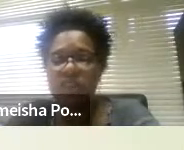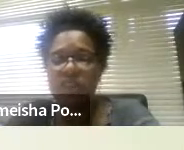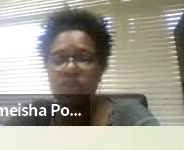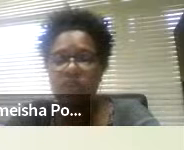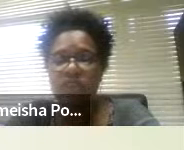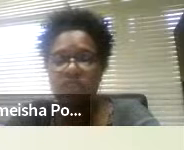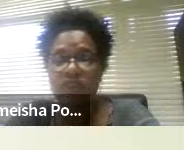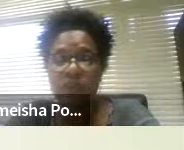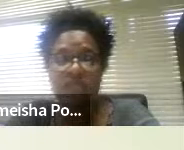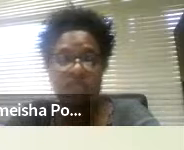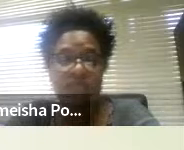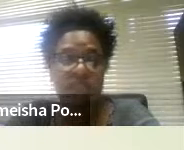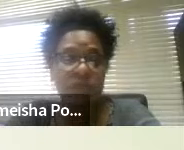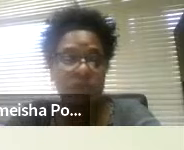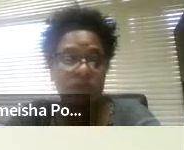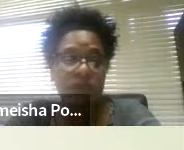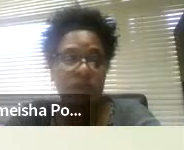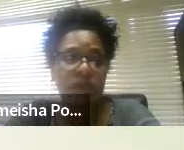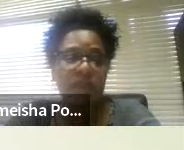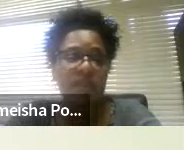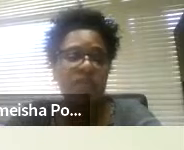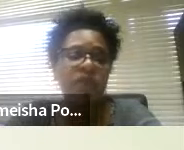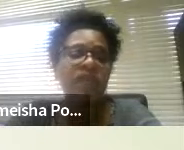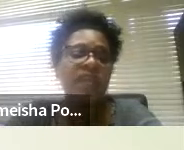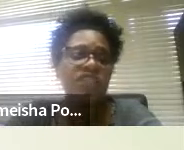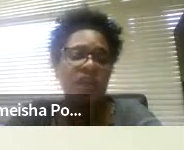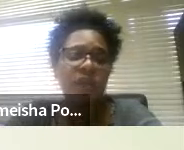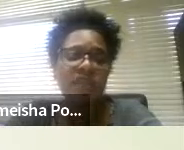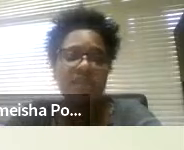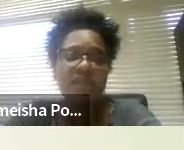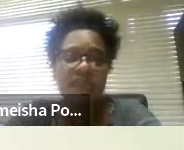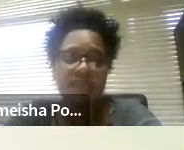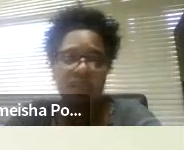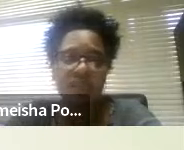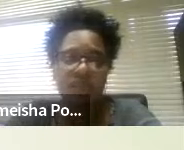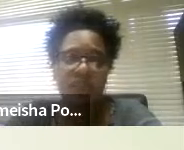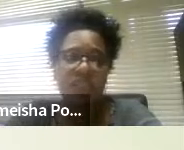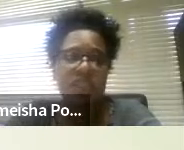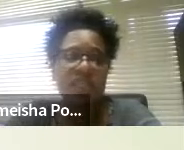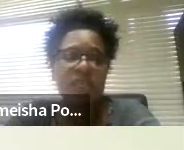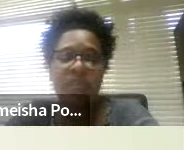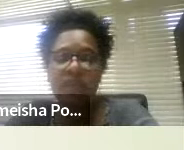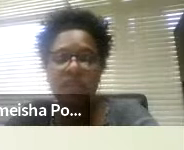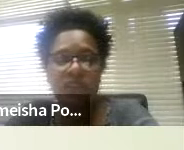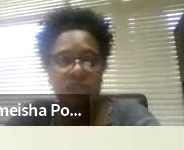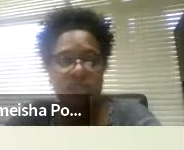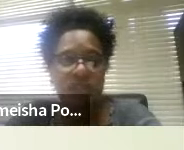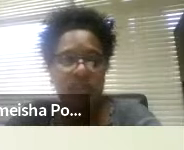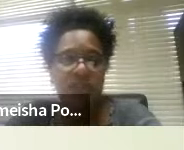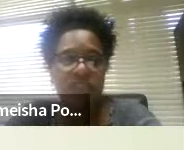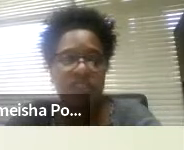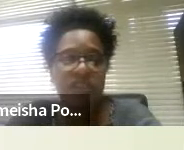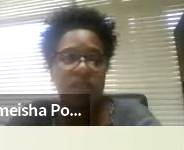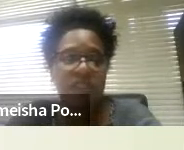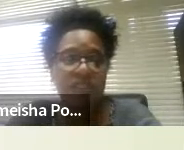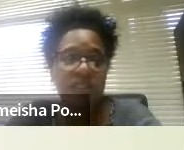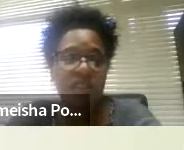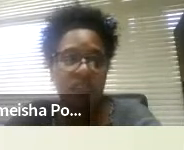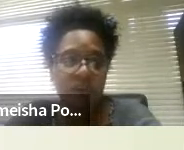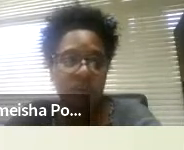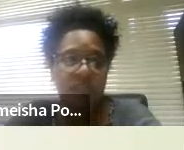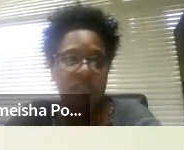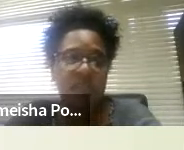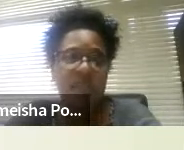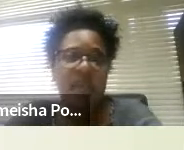a lecturer at the University of the West Indies, Mona, within the Mona Aging and Wellness Center. She's a medical doctor and registered